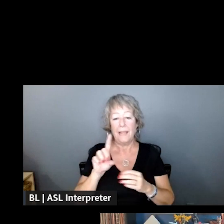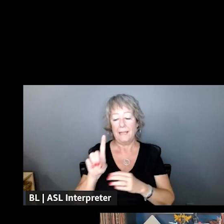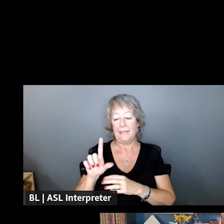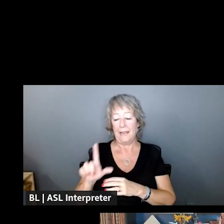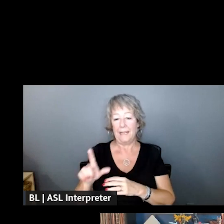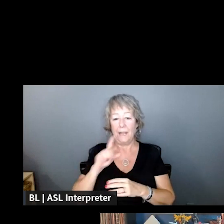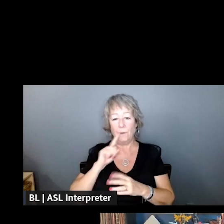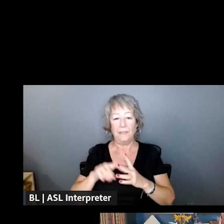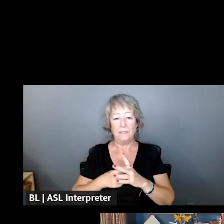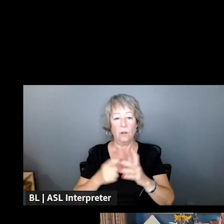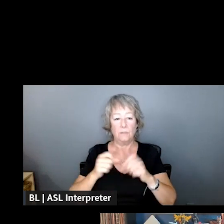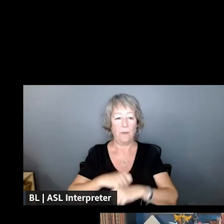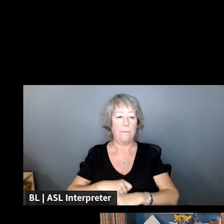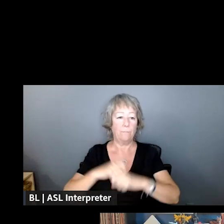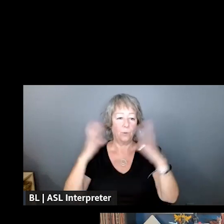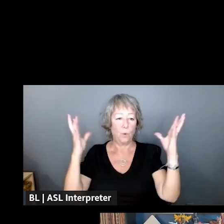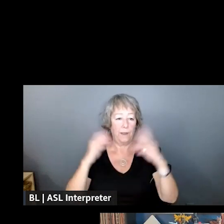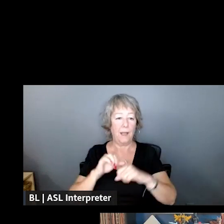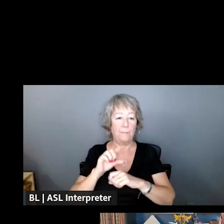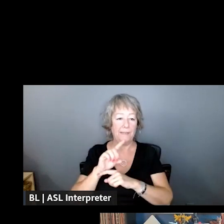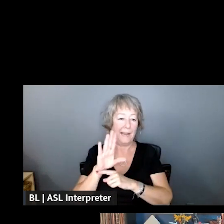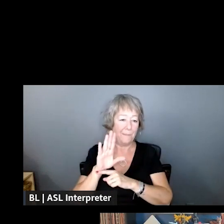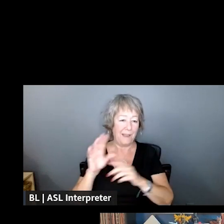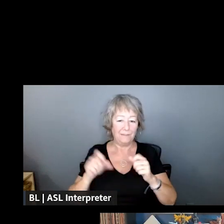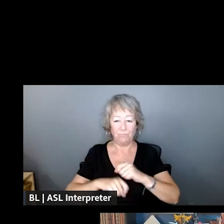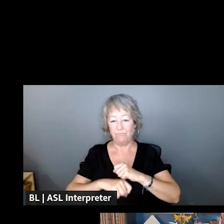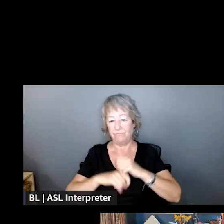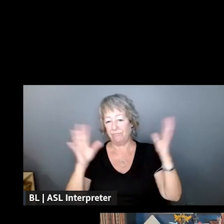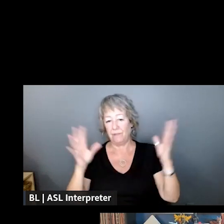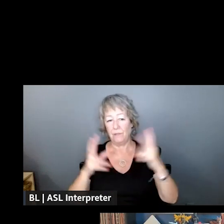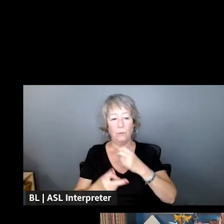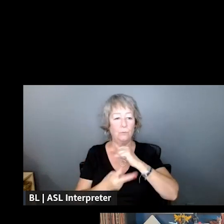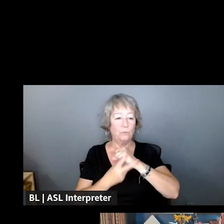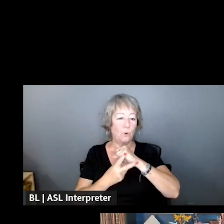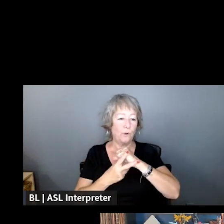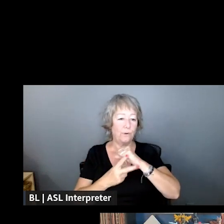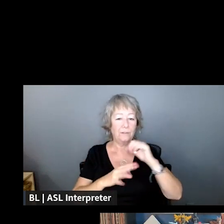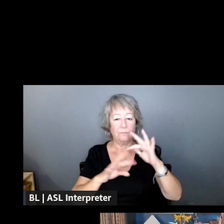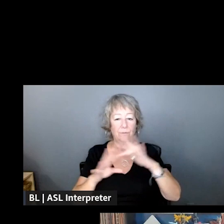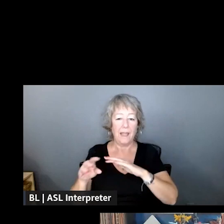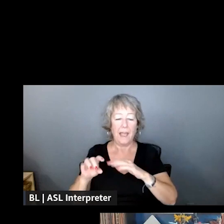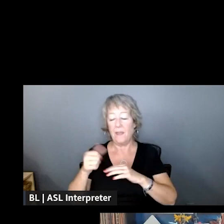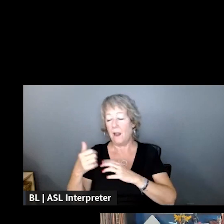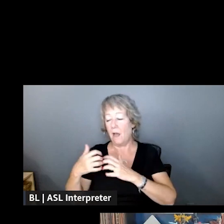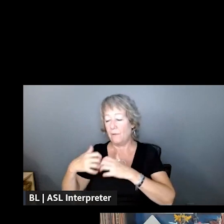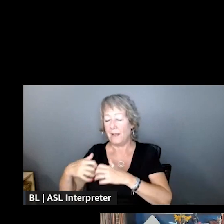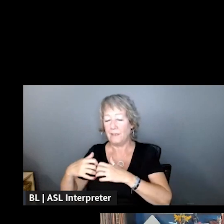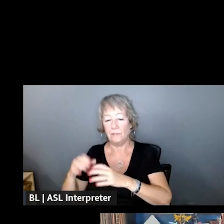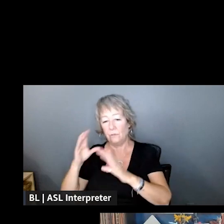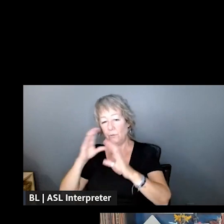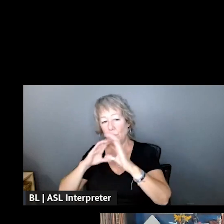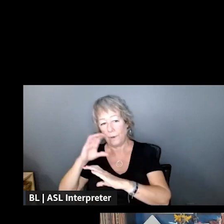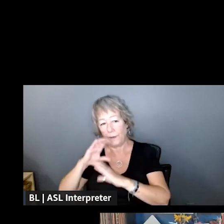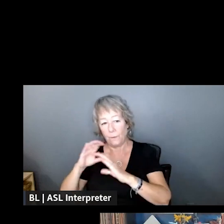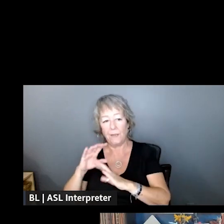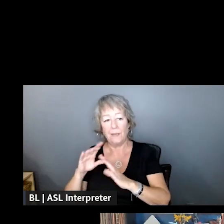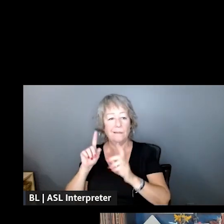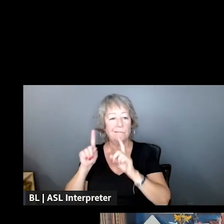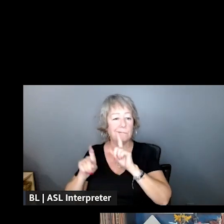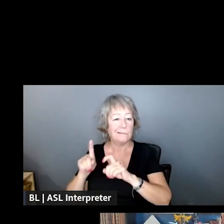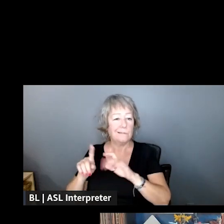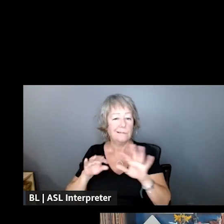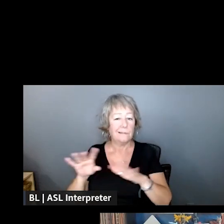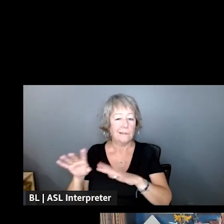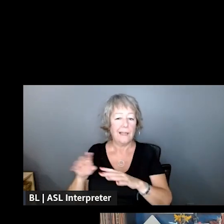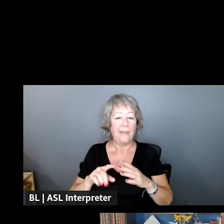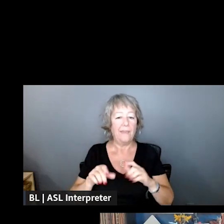up a database, you have storage, and then there's these other abstracted engines for doing querying, separate, you know,